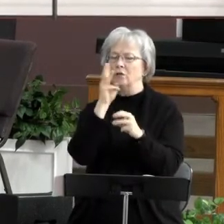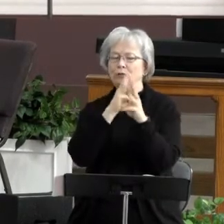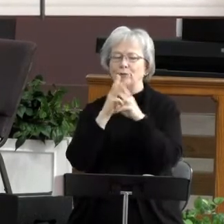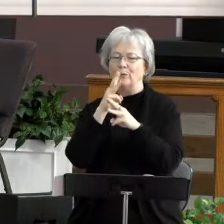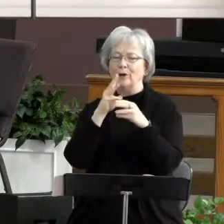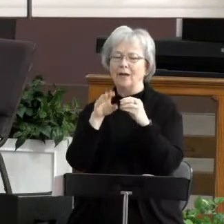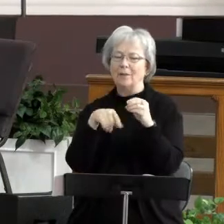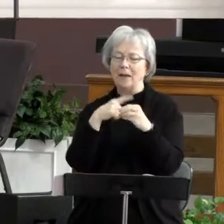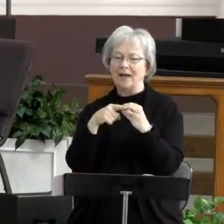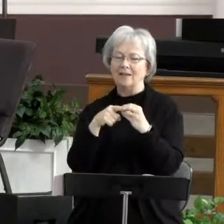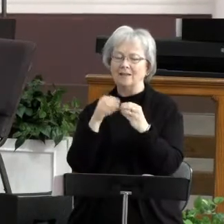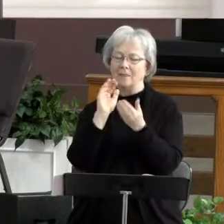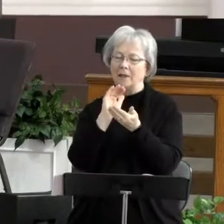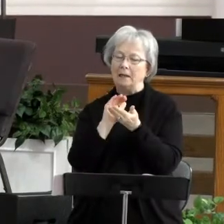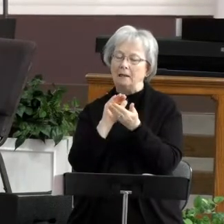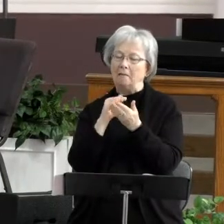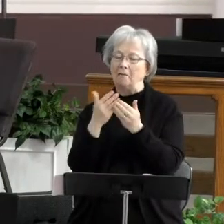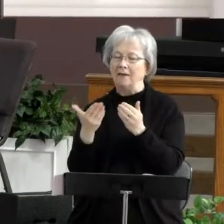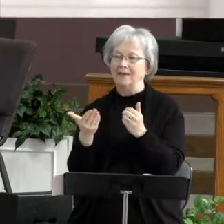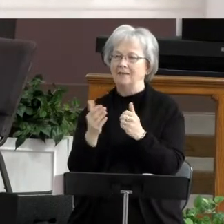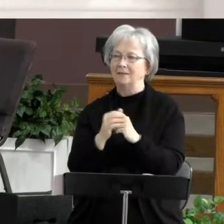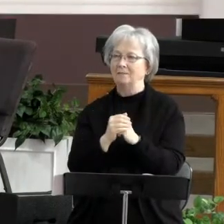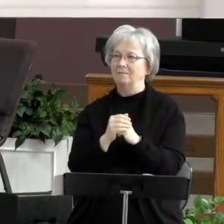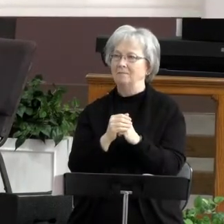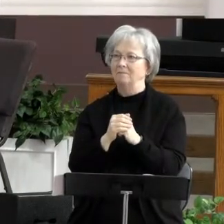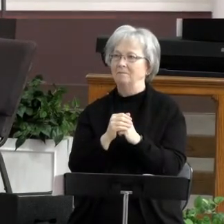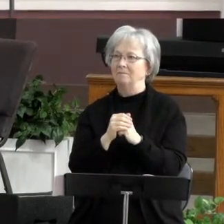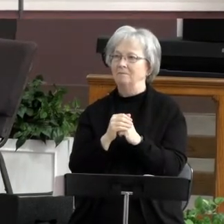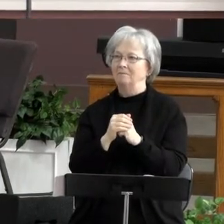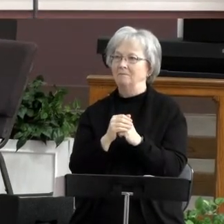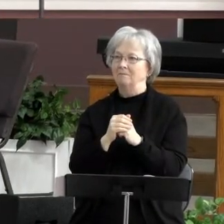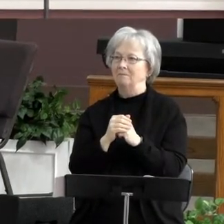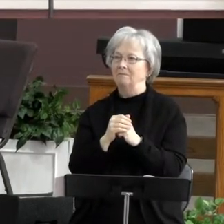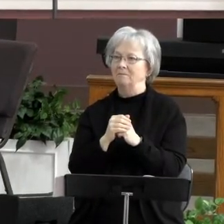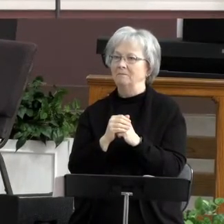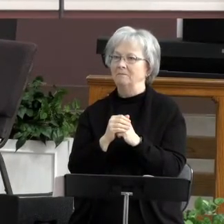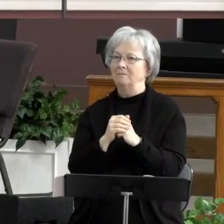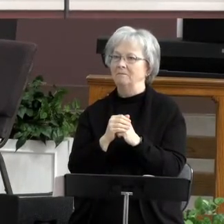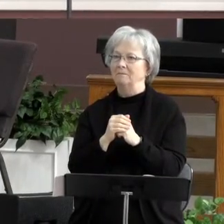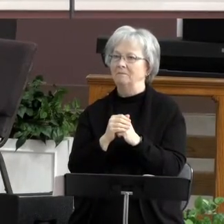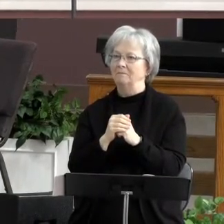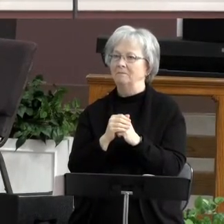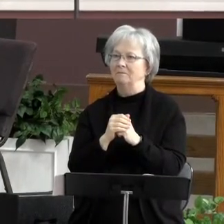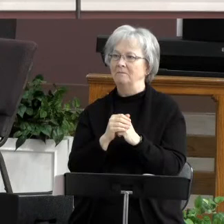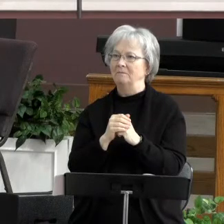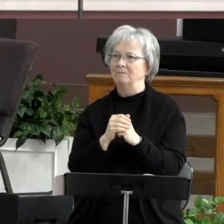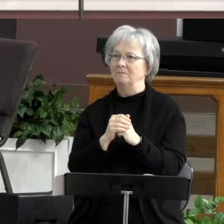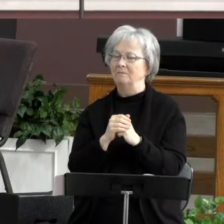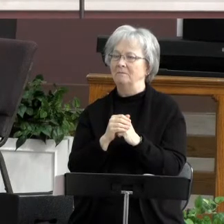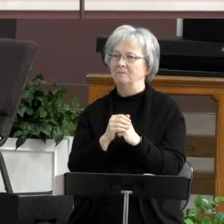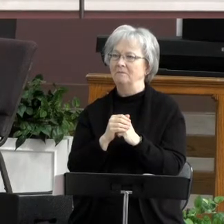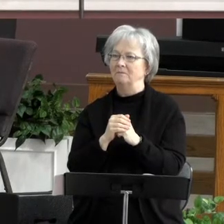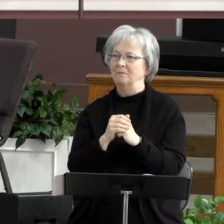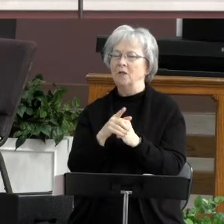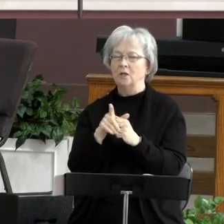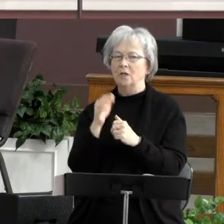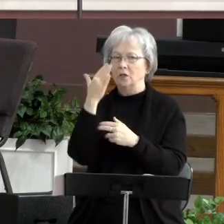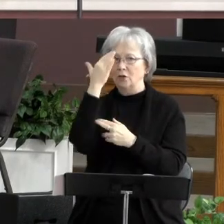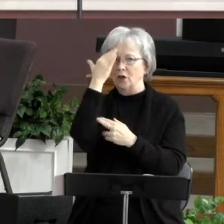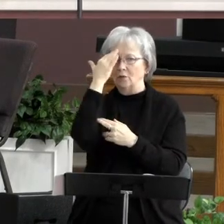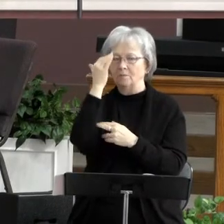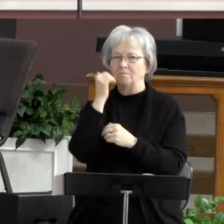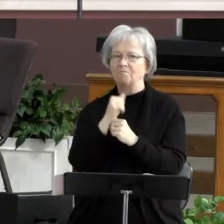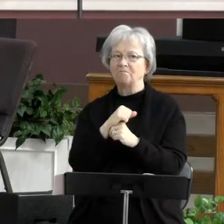about the little things. You know,